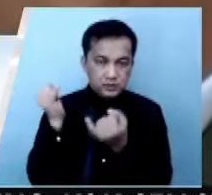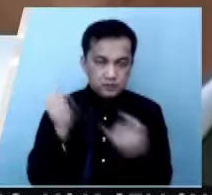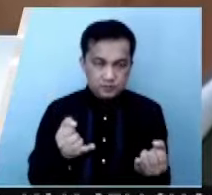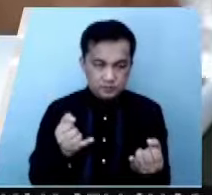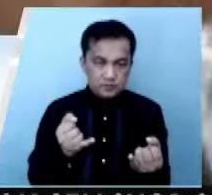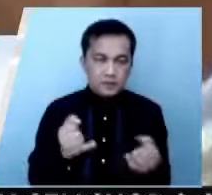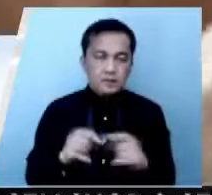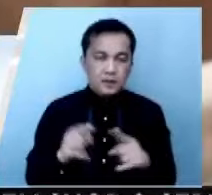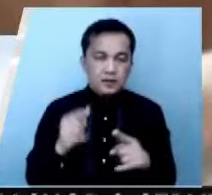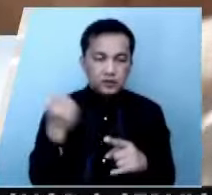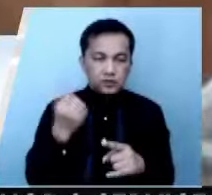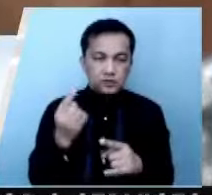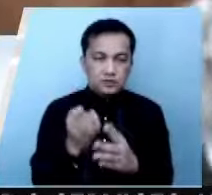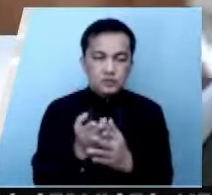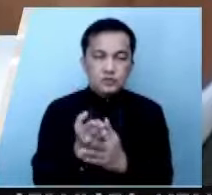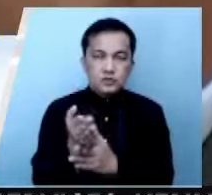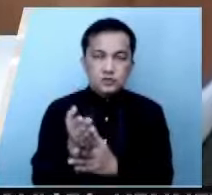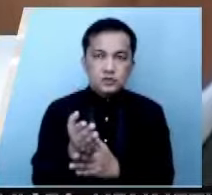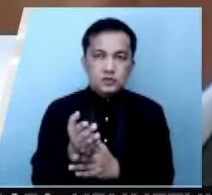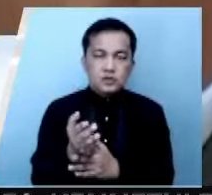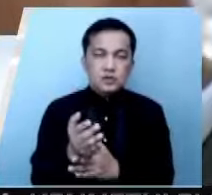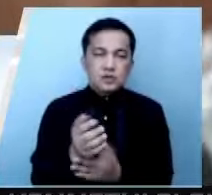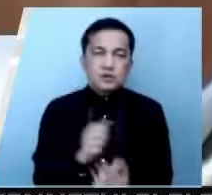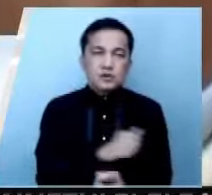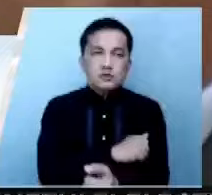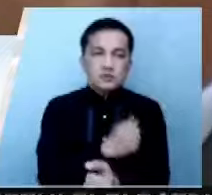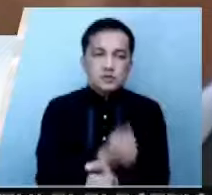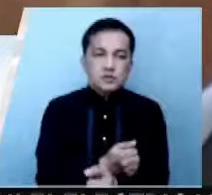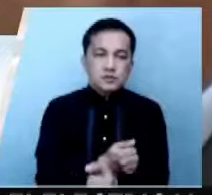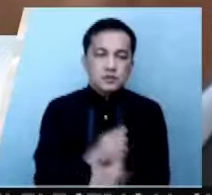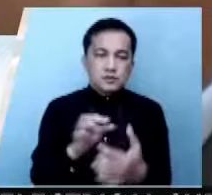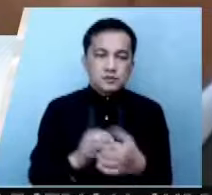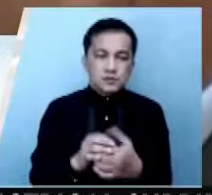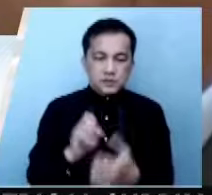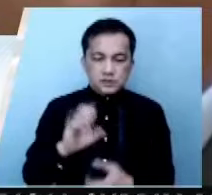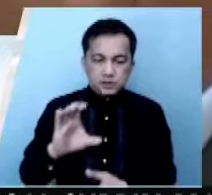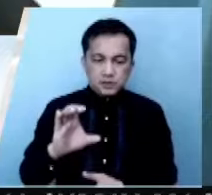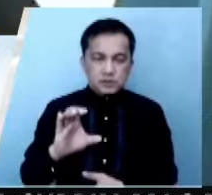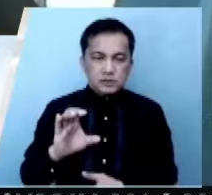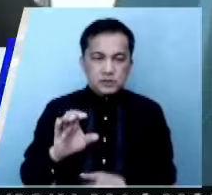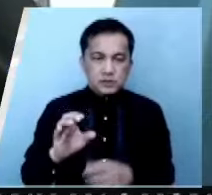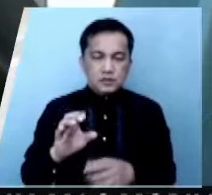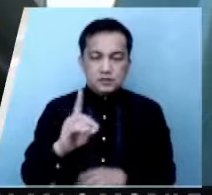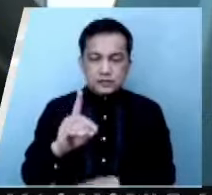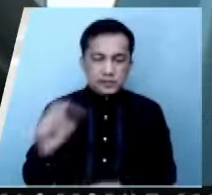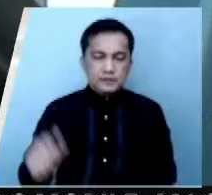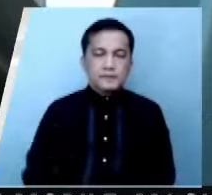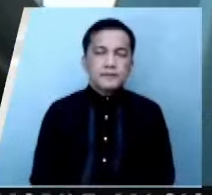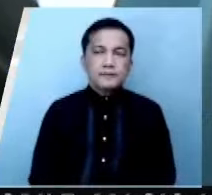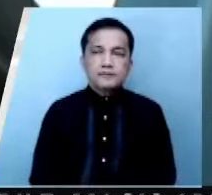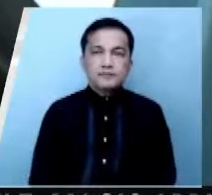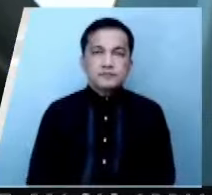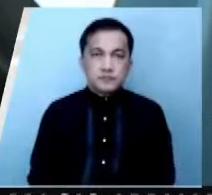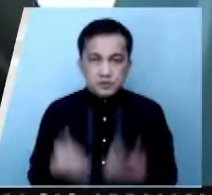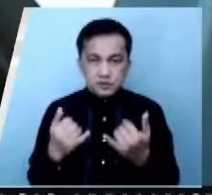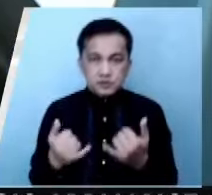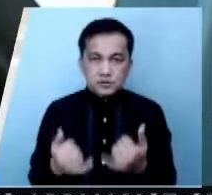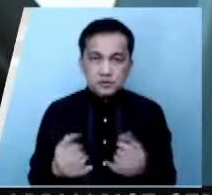only through the authority of the Secretary of the Department of Agriculture. As of the moment, there is no